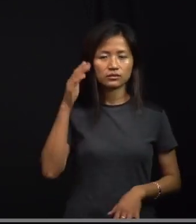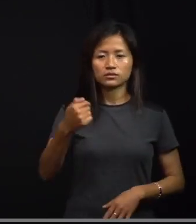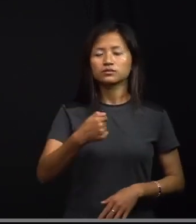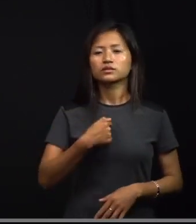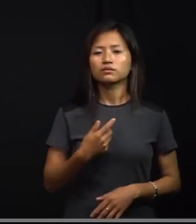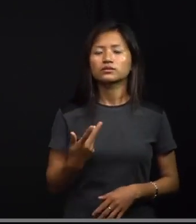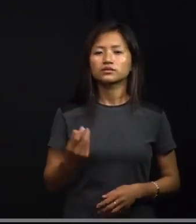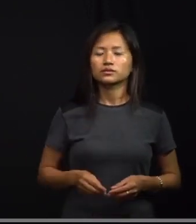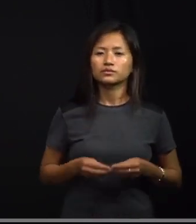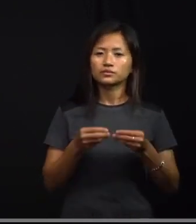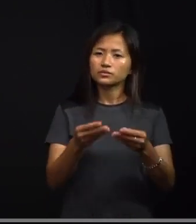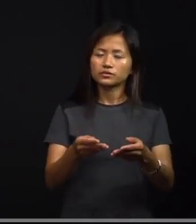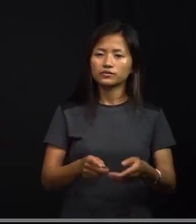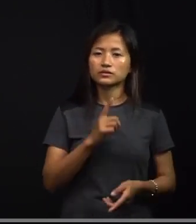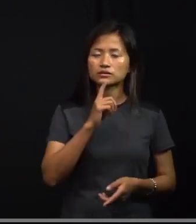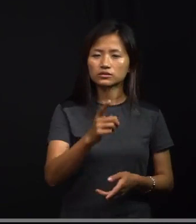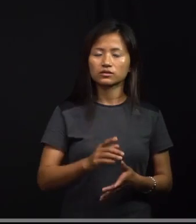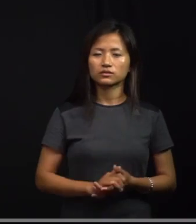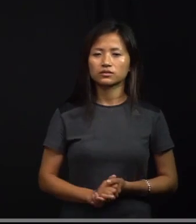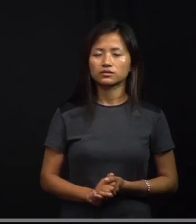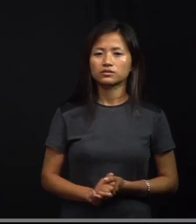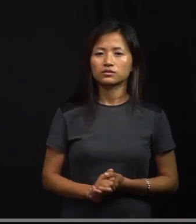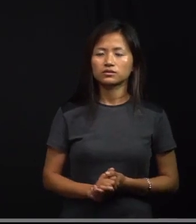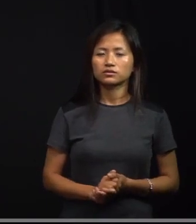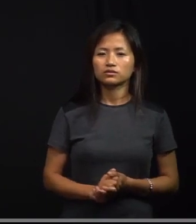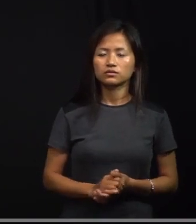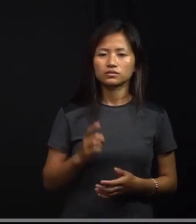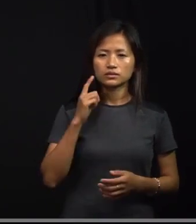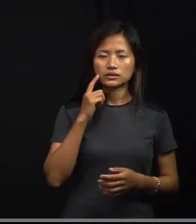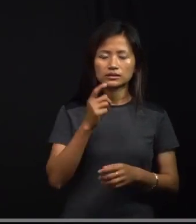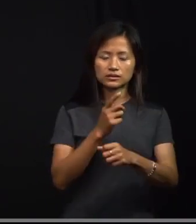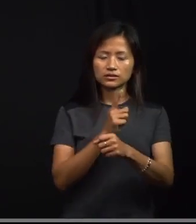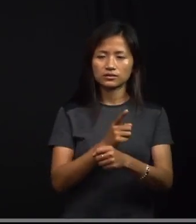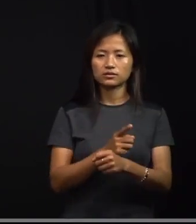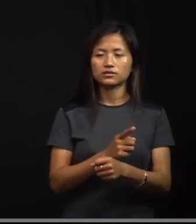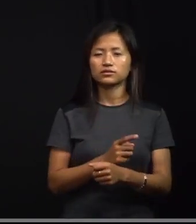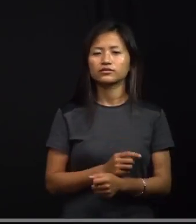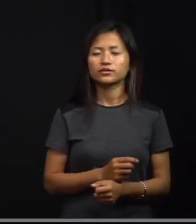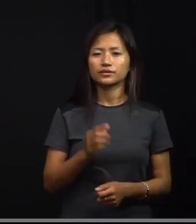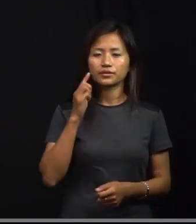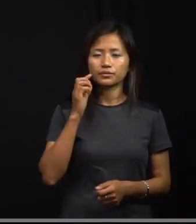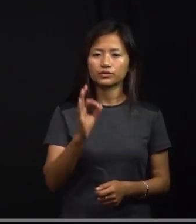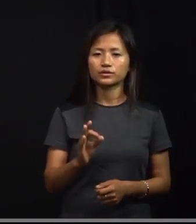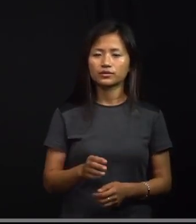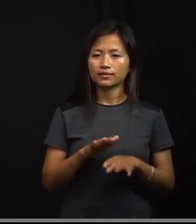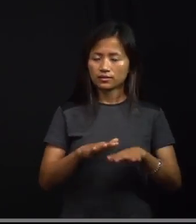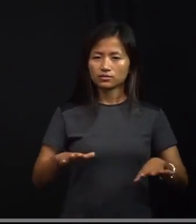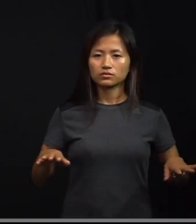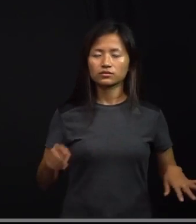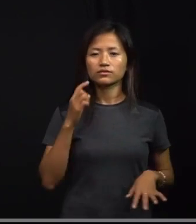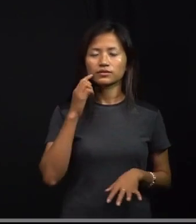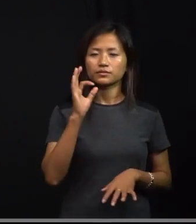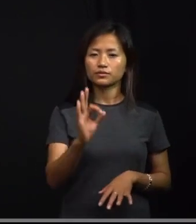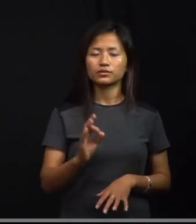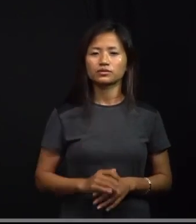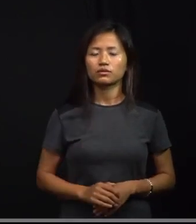is the point of giving instruction, right? So the teacher is very important and the student is also very important. For example, you